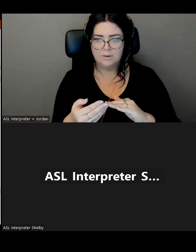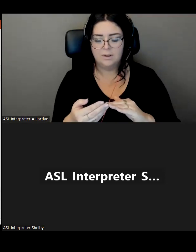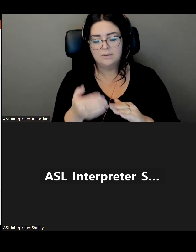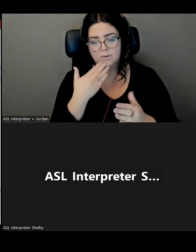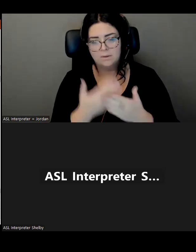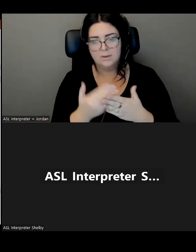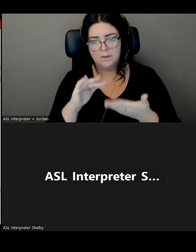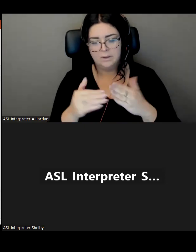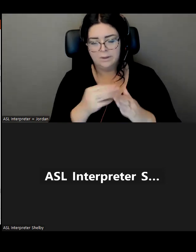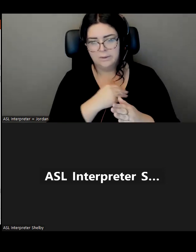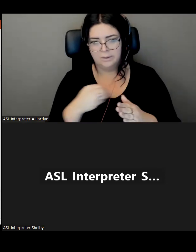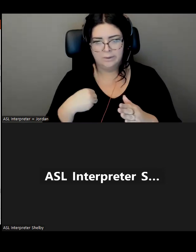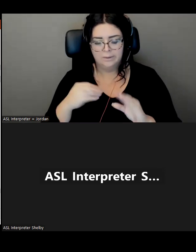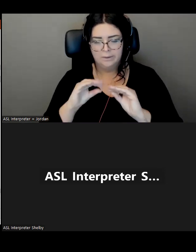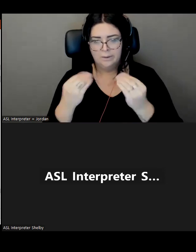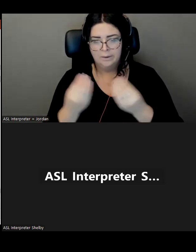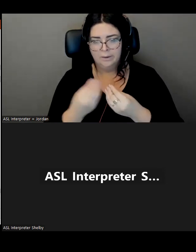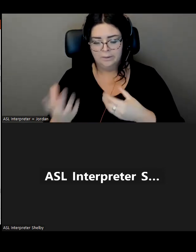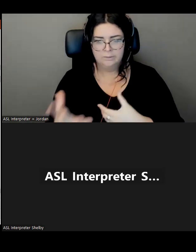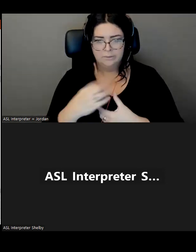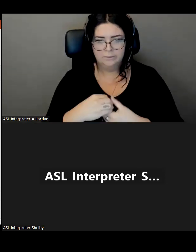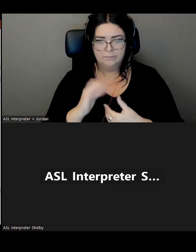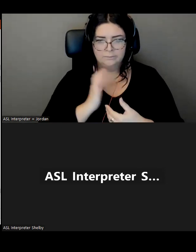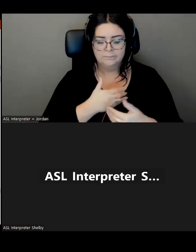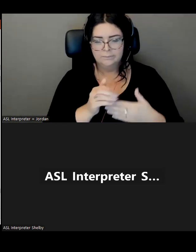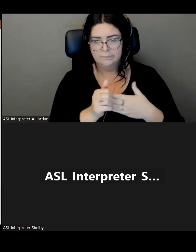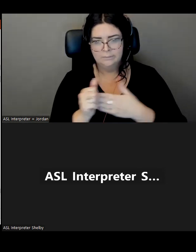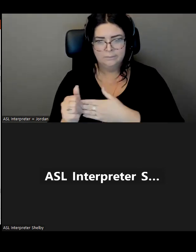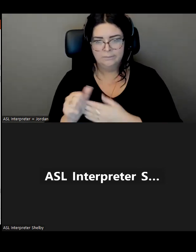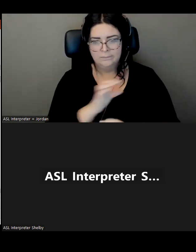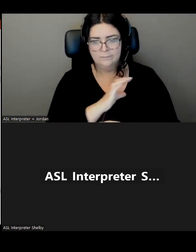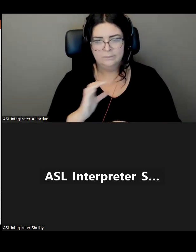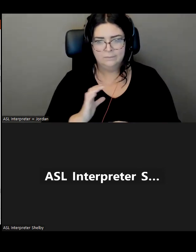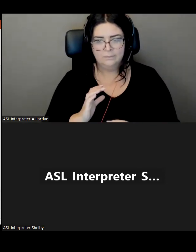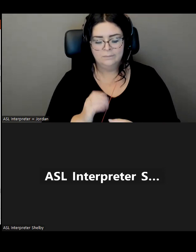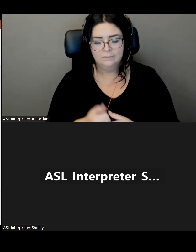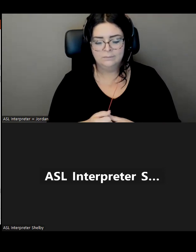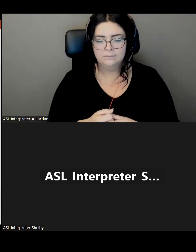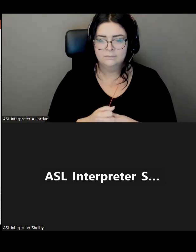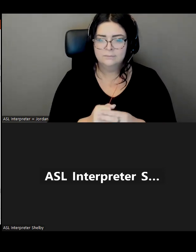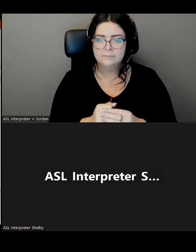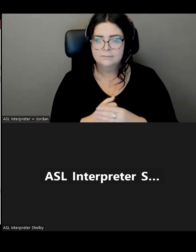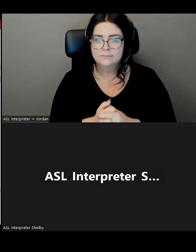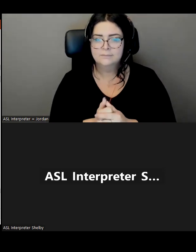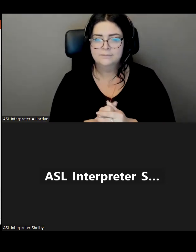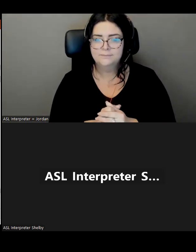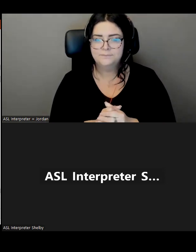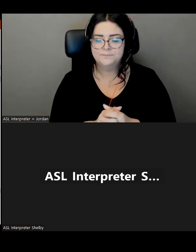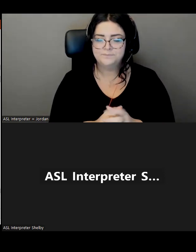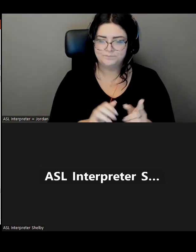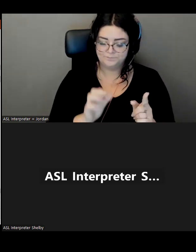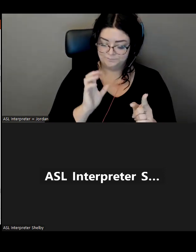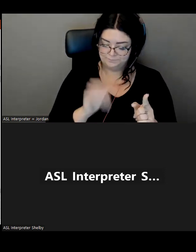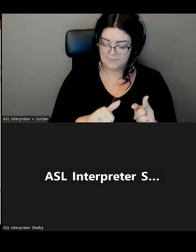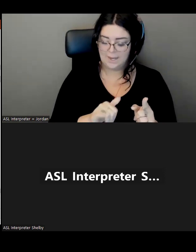member organizations be part of our steering committees. So the steering committees actually set out the work